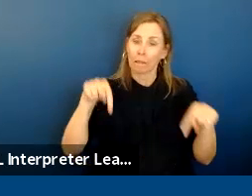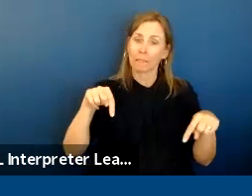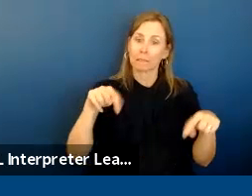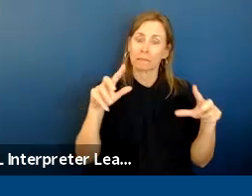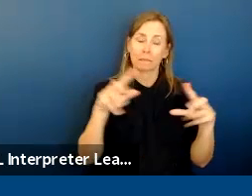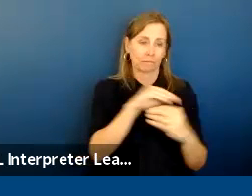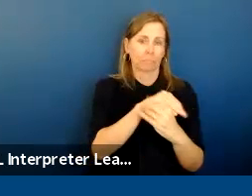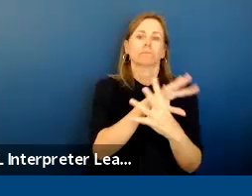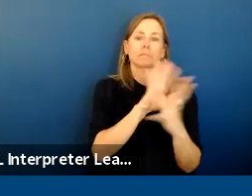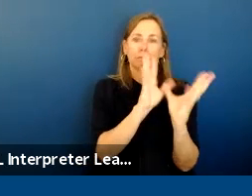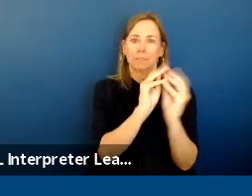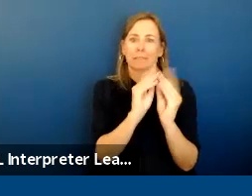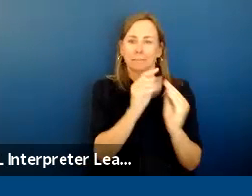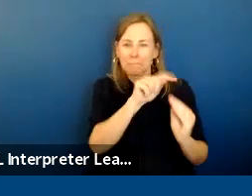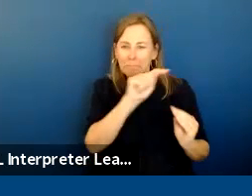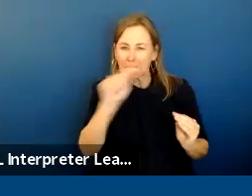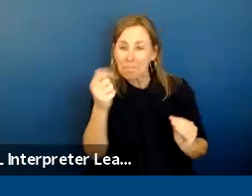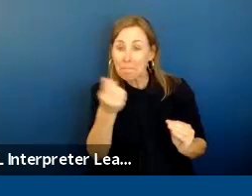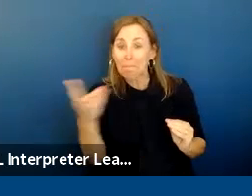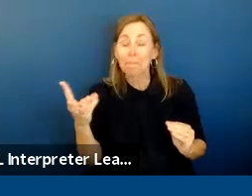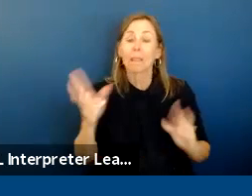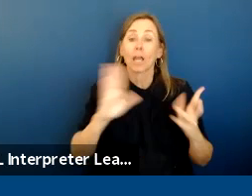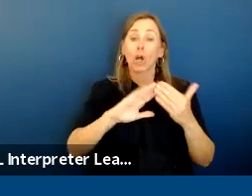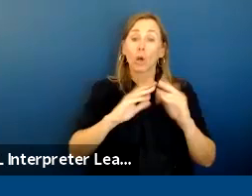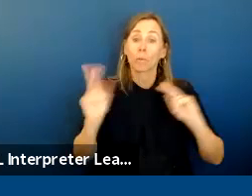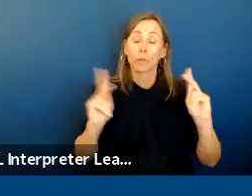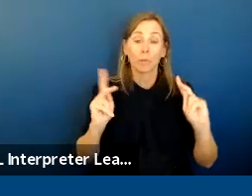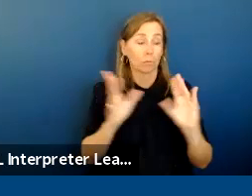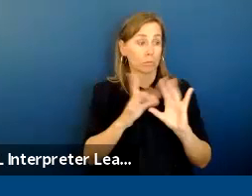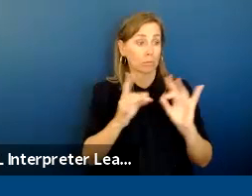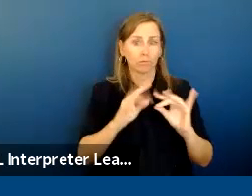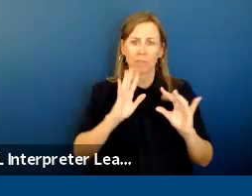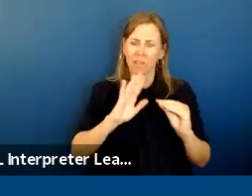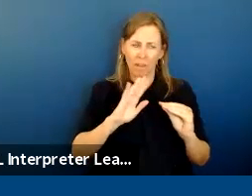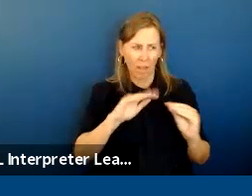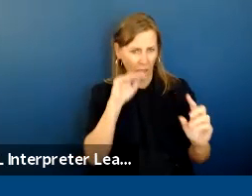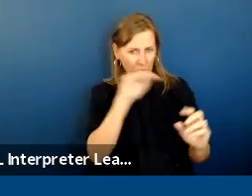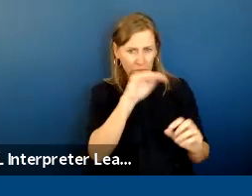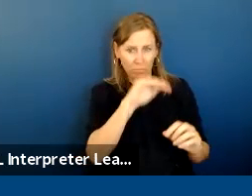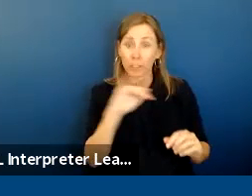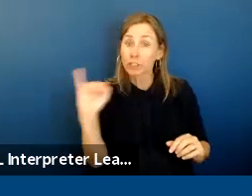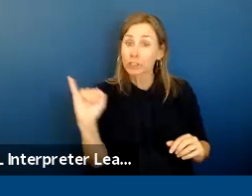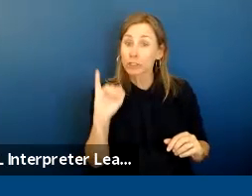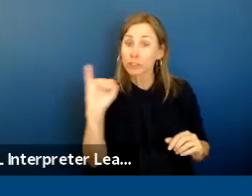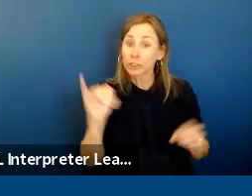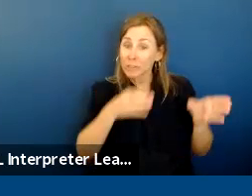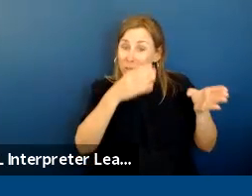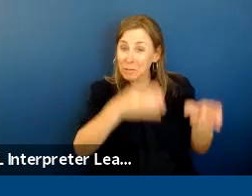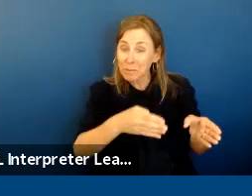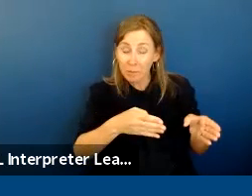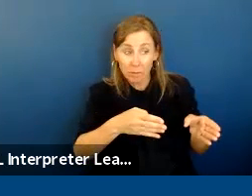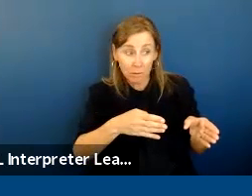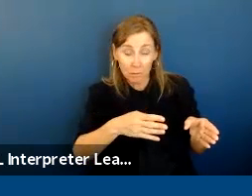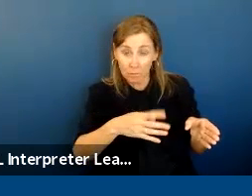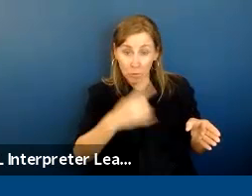heard from community members that they have gone to their insurance agent and asked them if they will or can sell